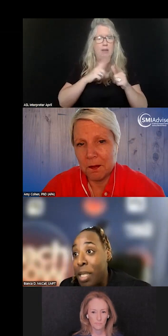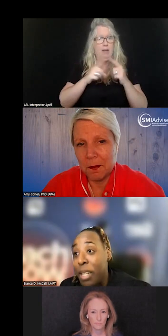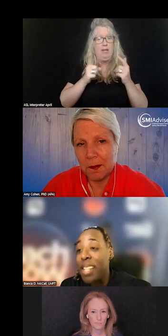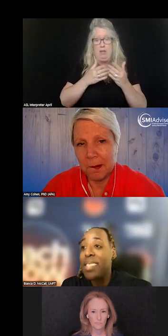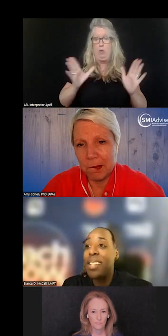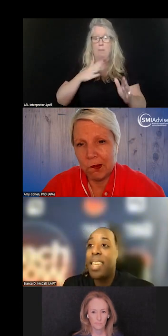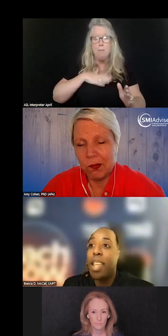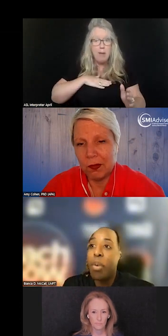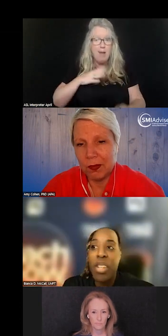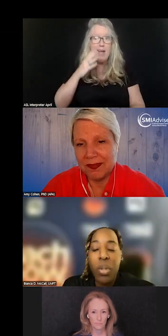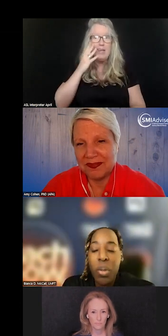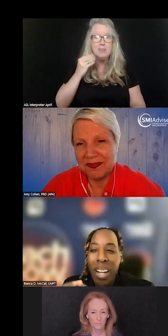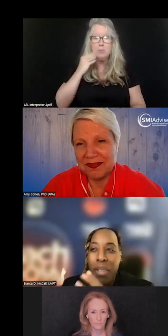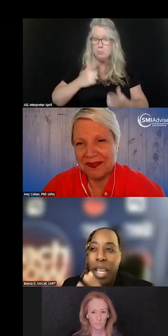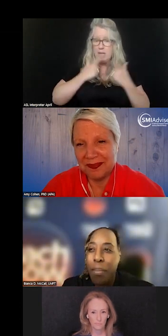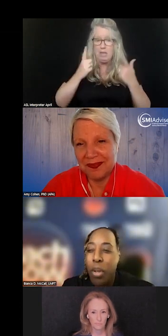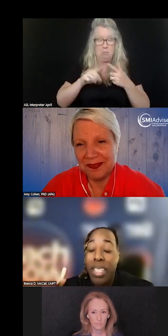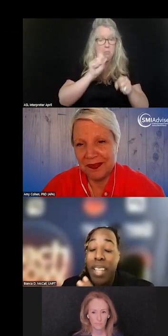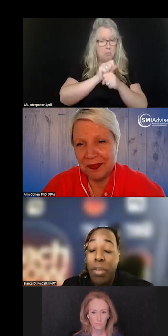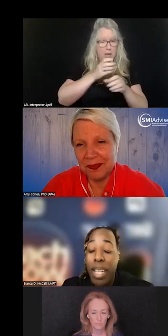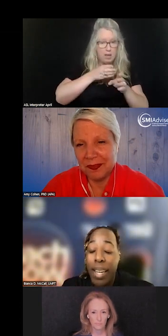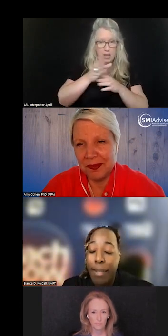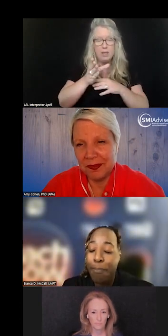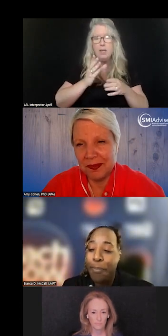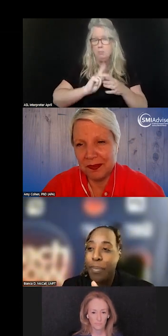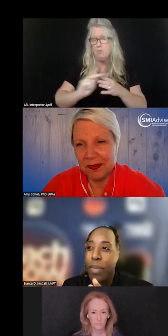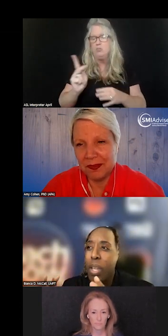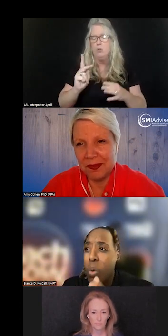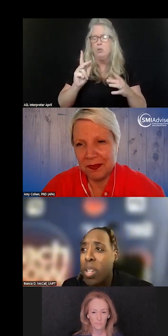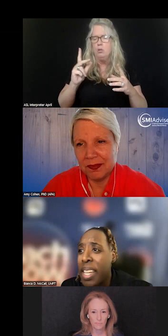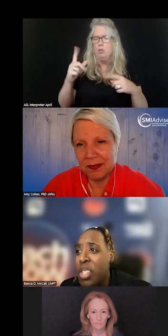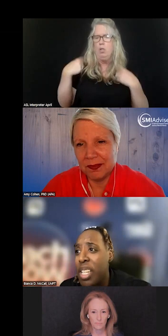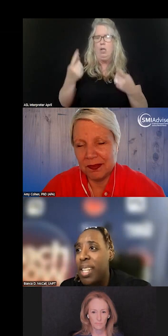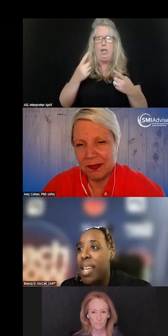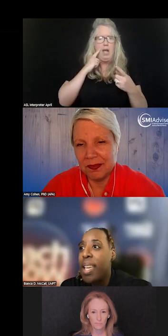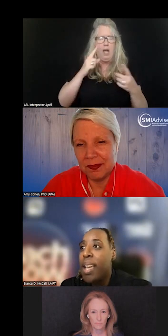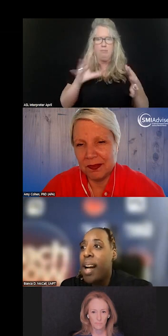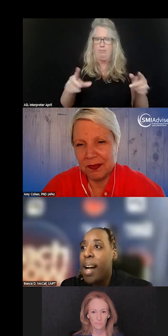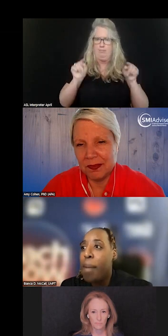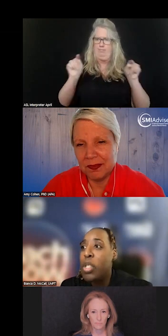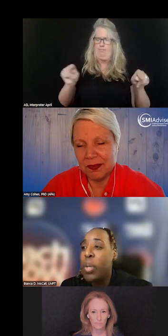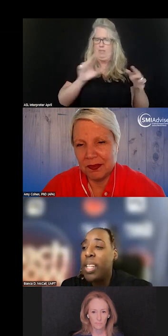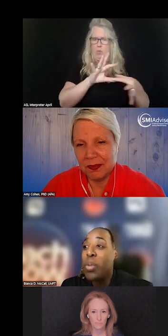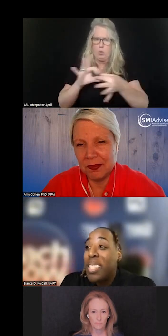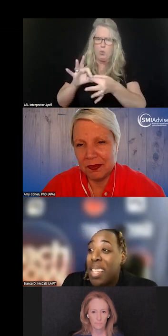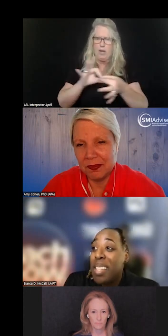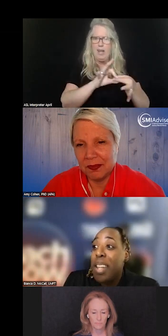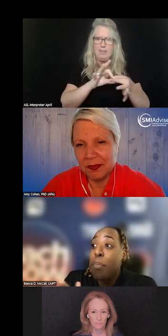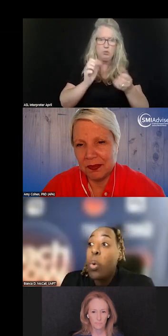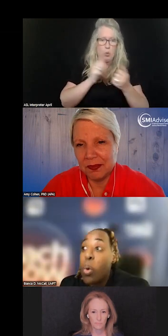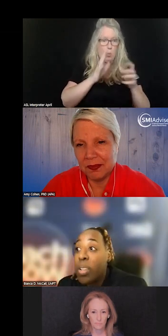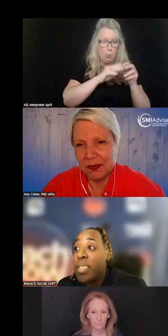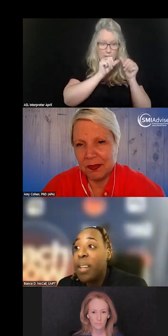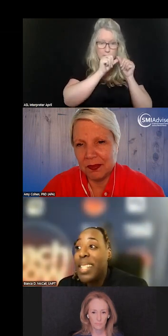lived experience and professional career, I've developed or discovered a correlation between resilience